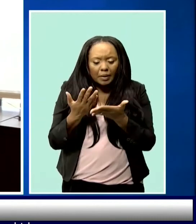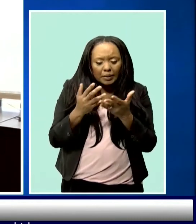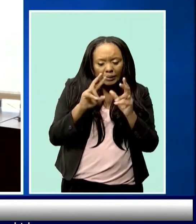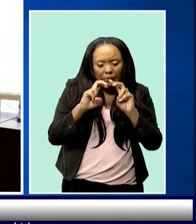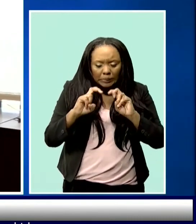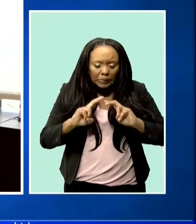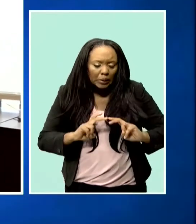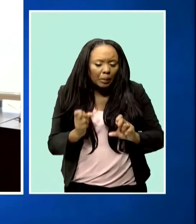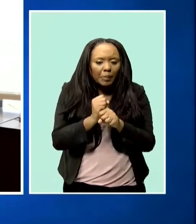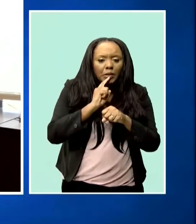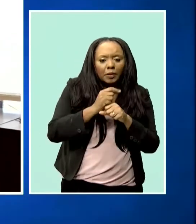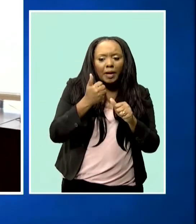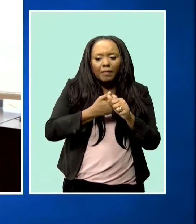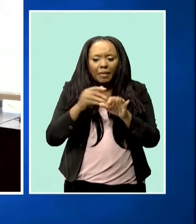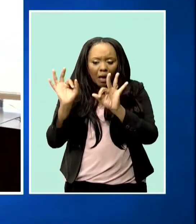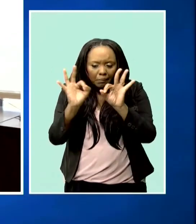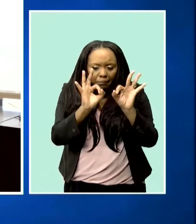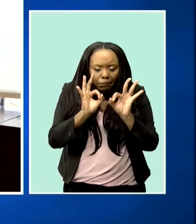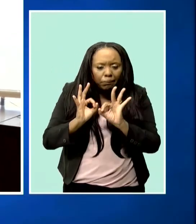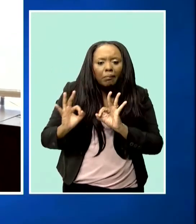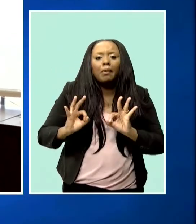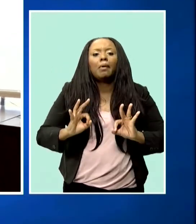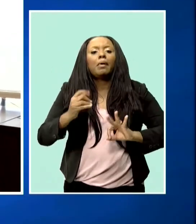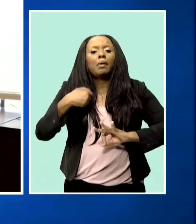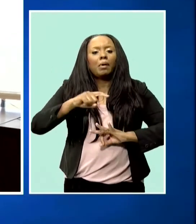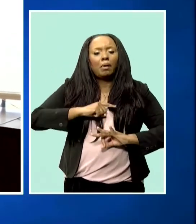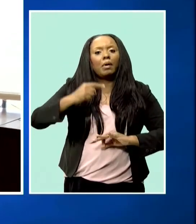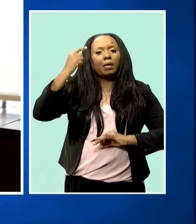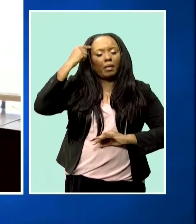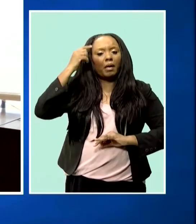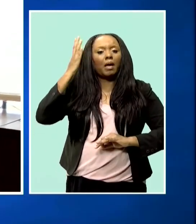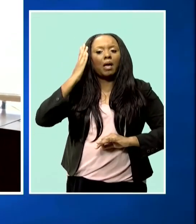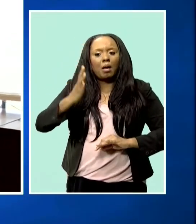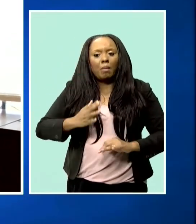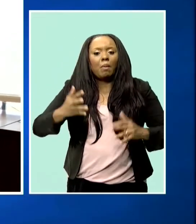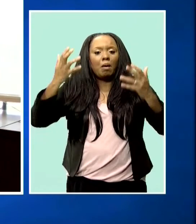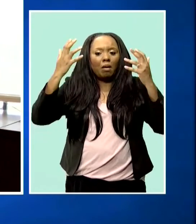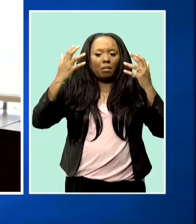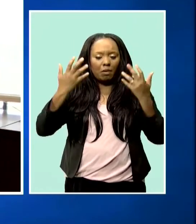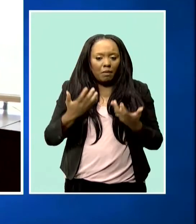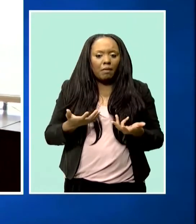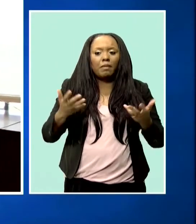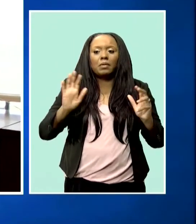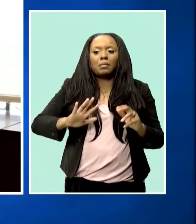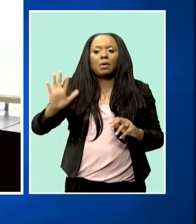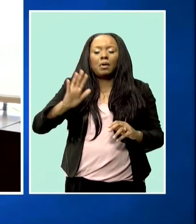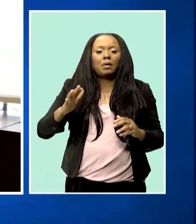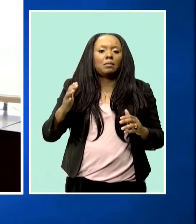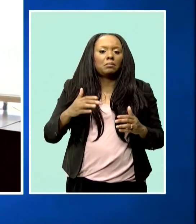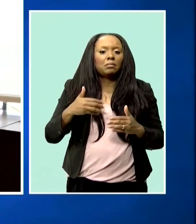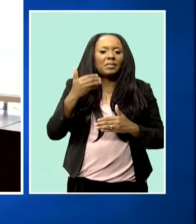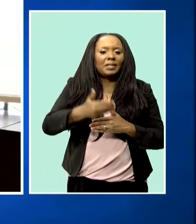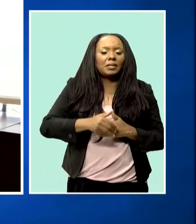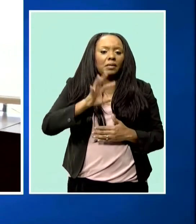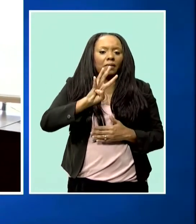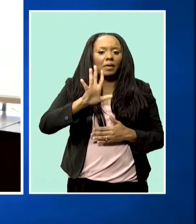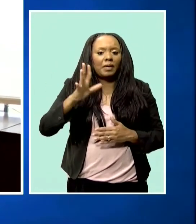that everything is properly filed, and we are anticipating that the deal will officially close probably within the next 45